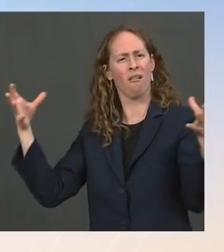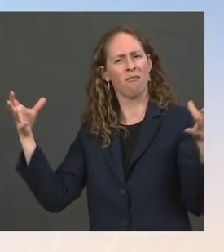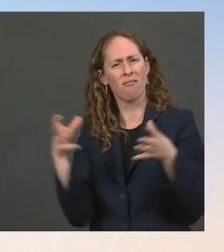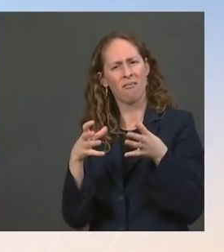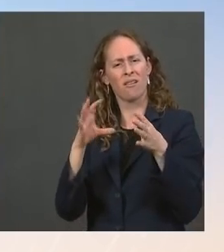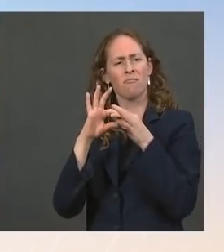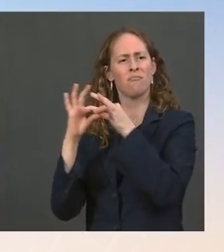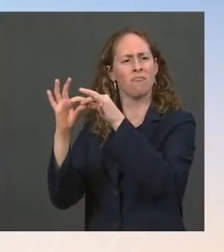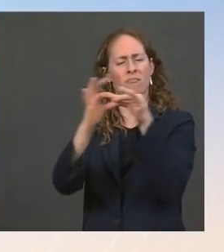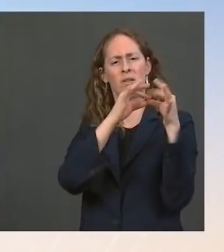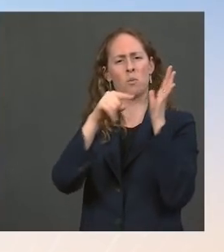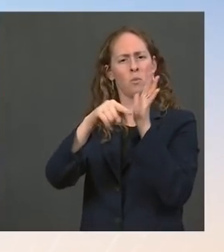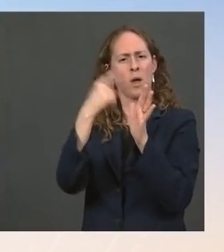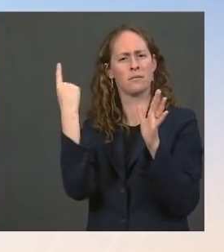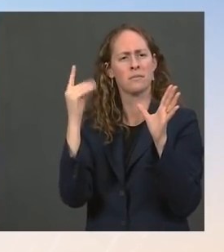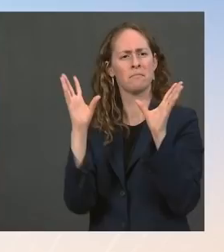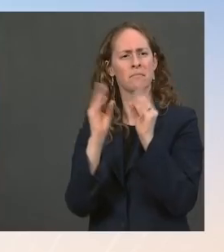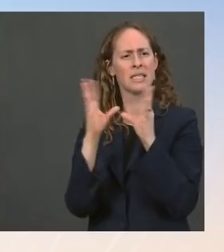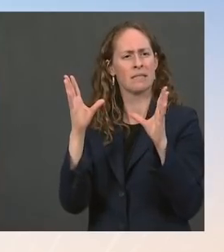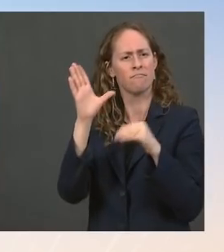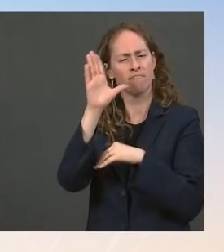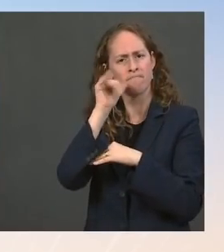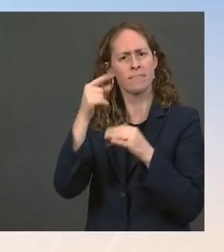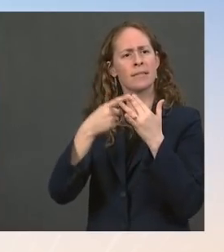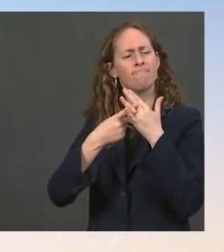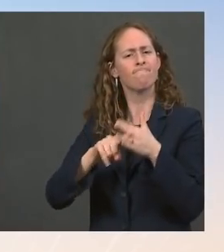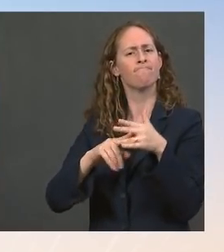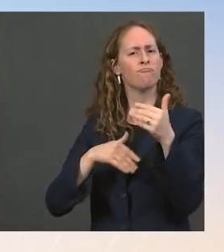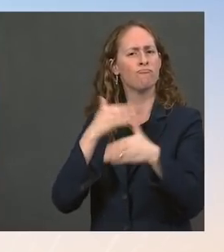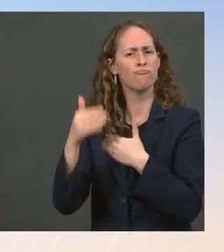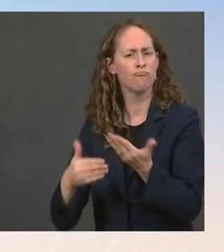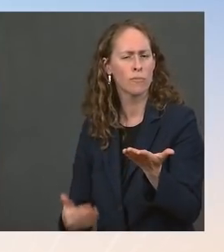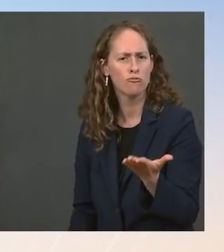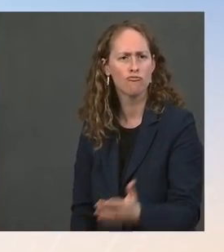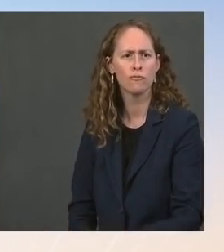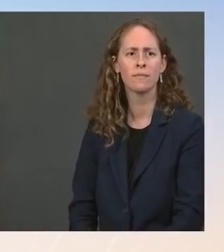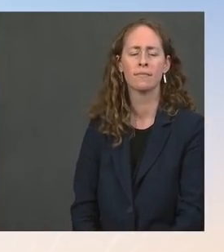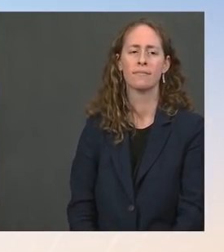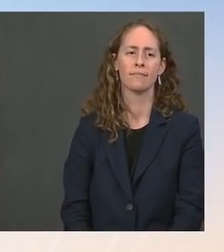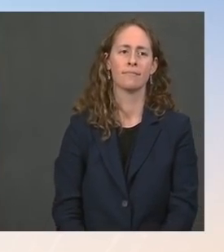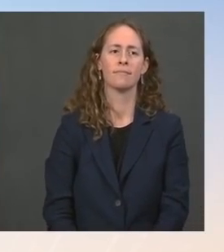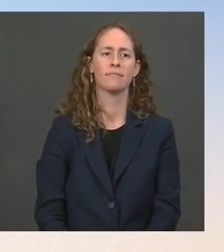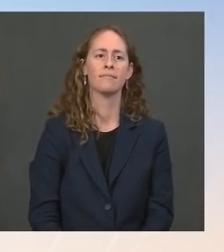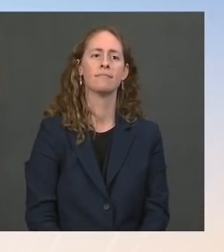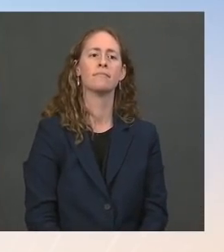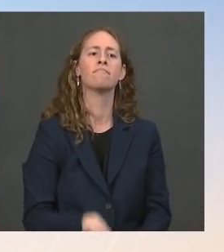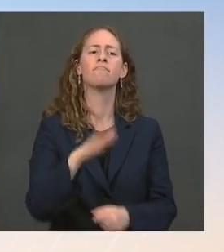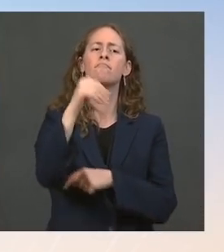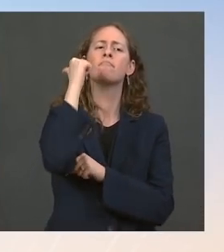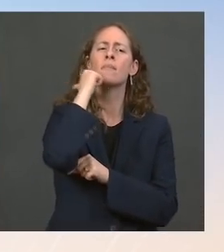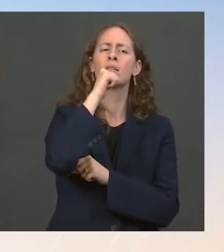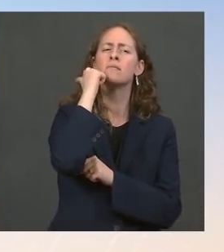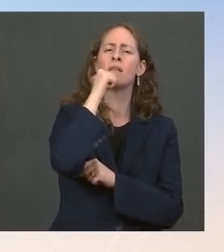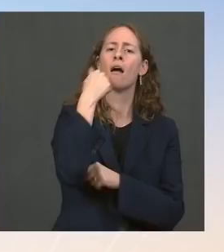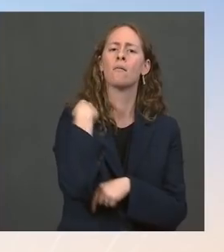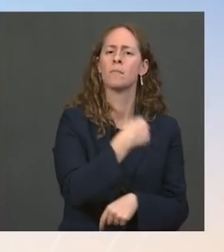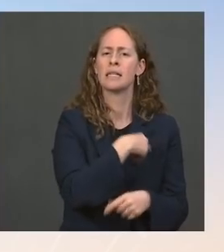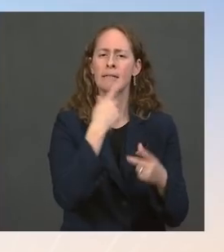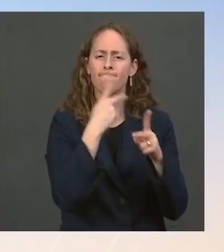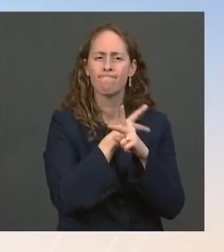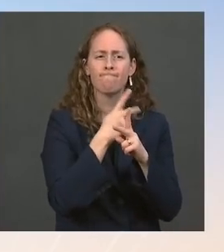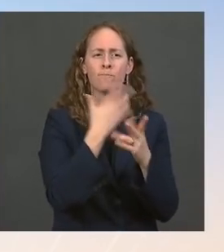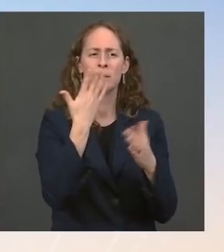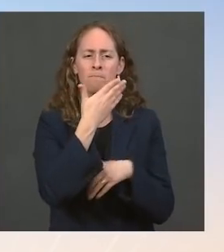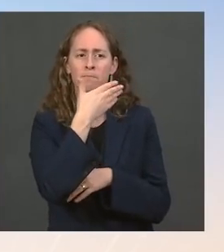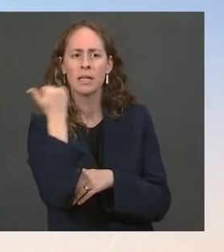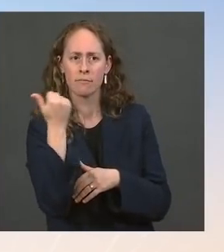together to actually move this process forward? We're going to determine day by day what the right next steps are. So yesterday he had meetings with